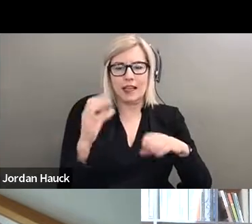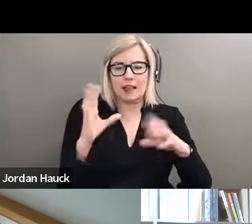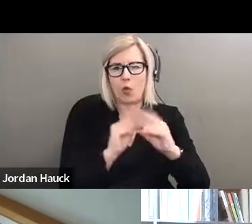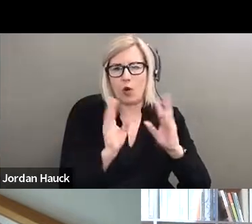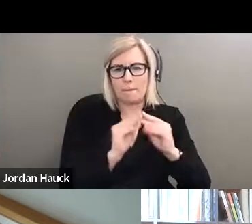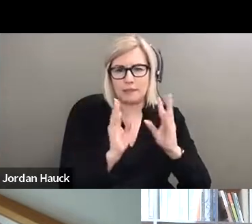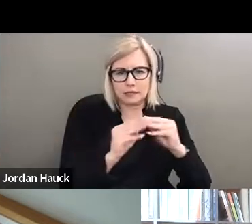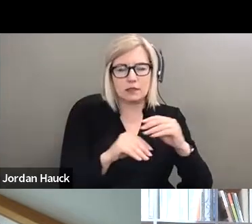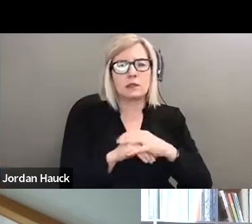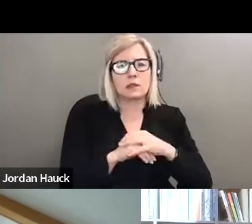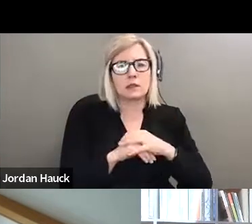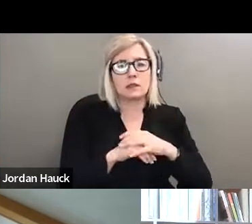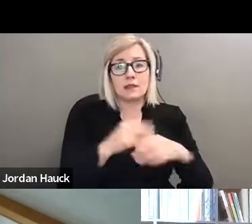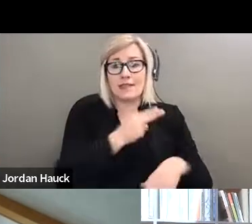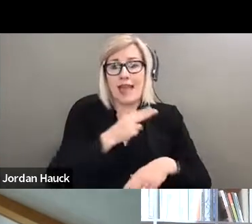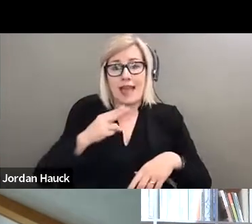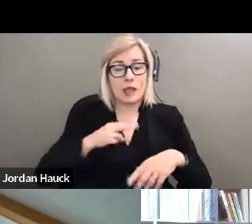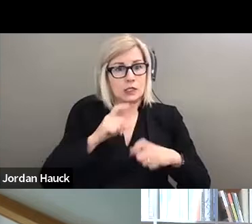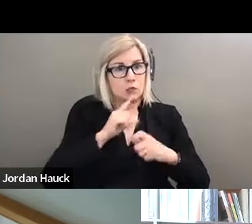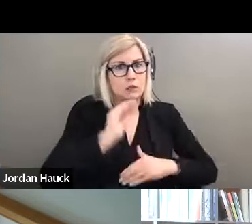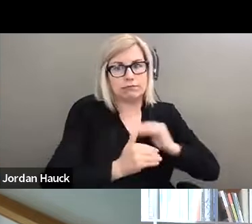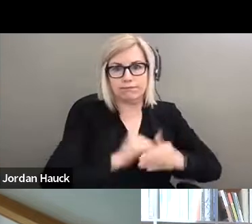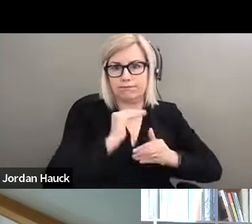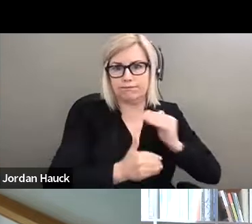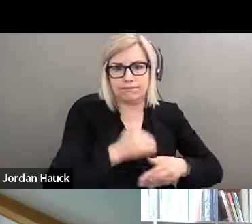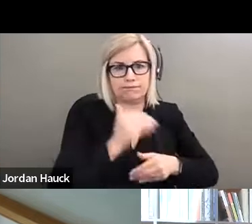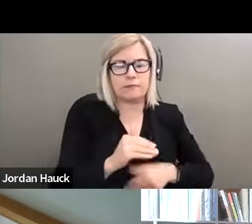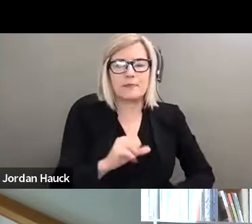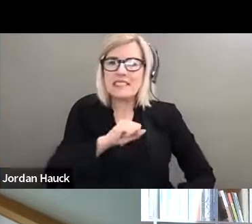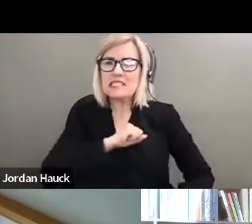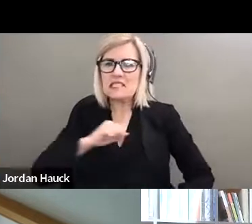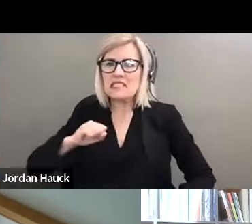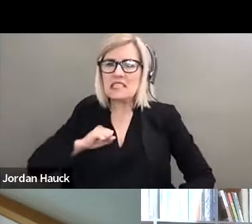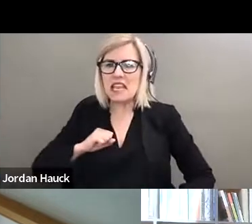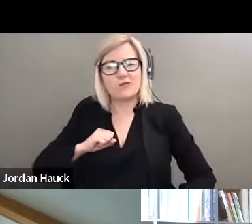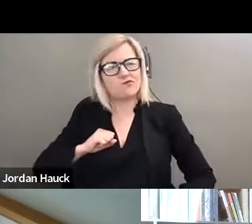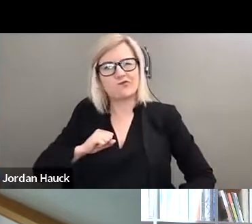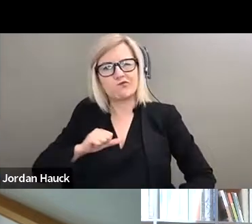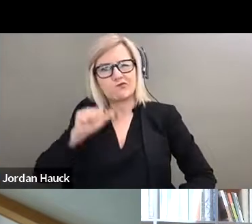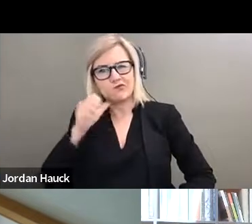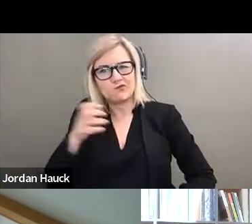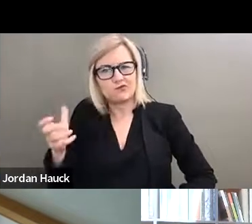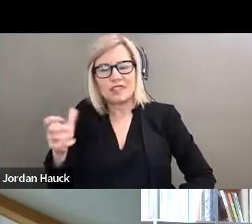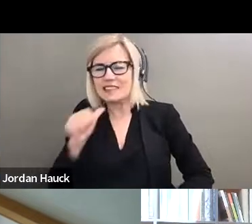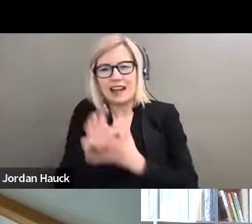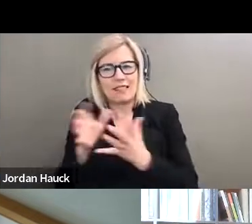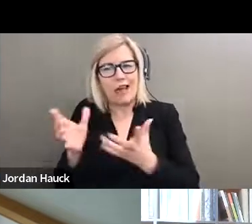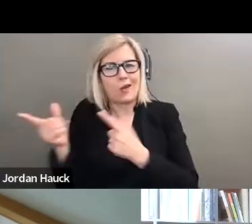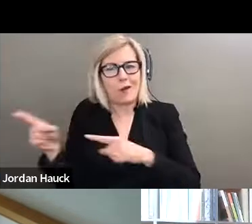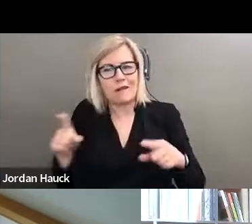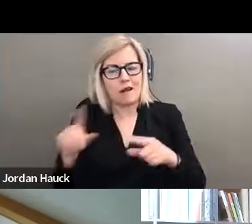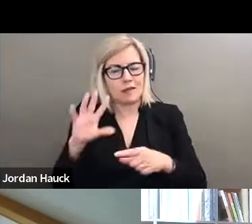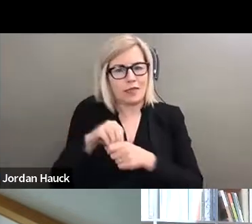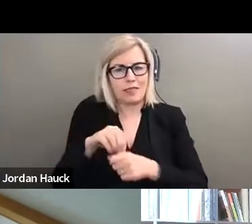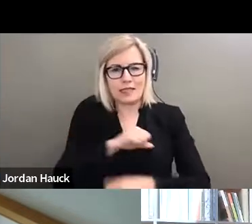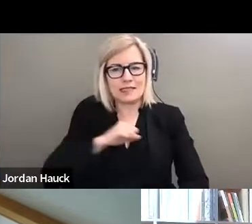So the House is really plugging away. Senate, not so much. There's not as much going on over in the Senate